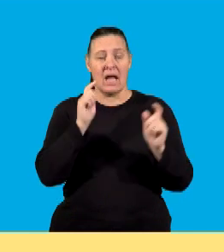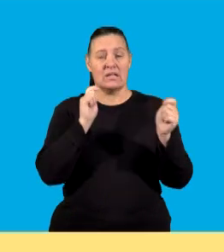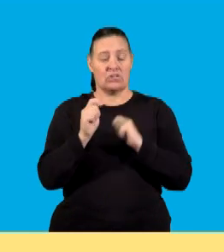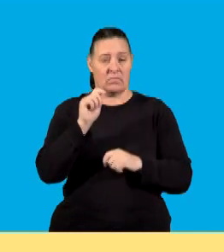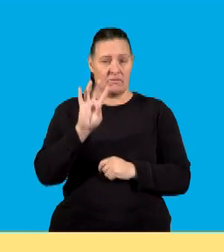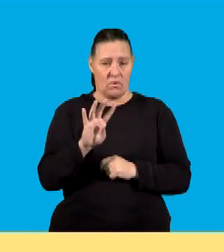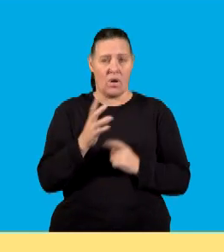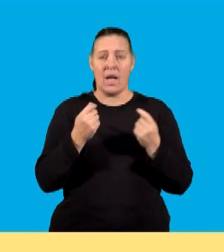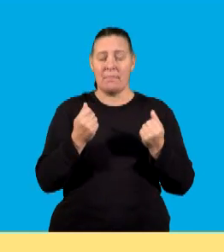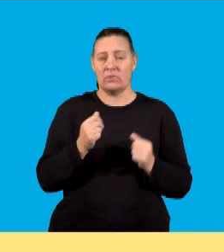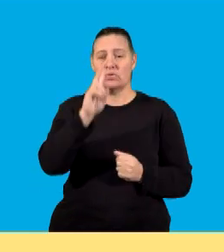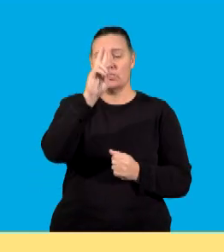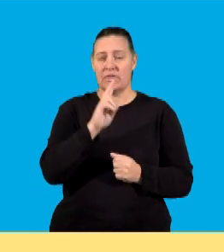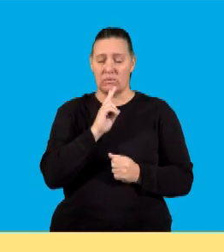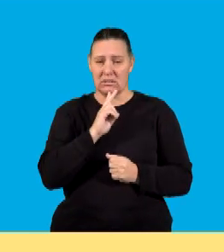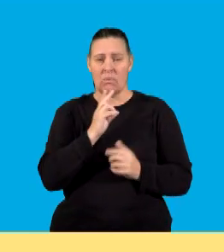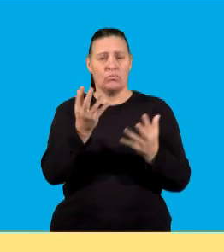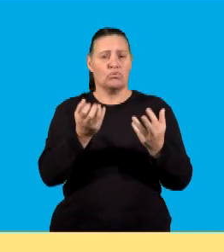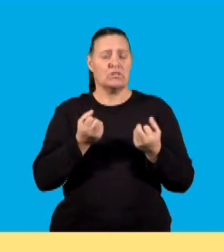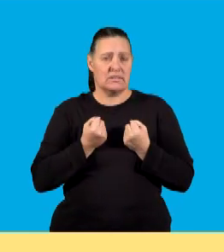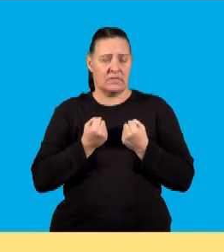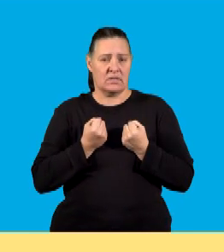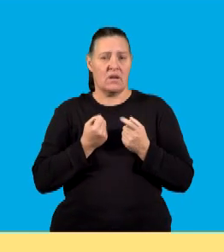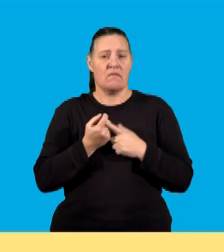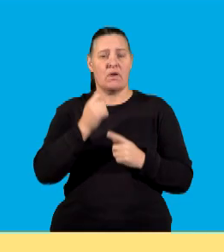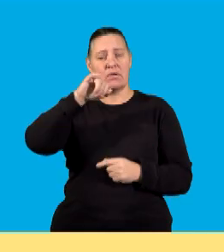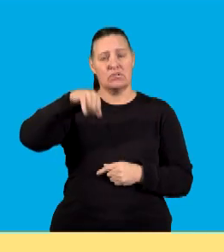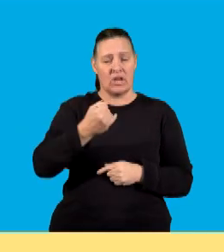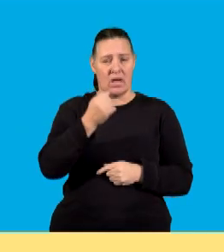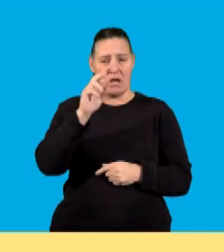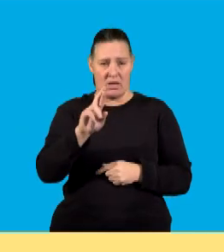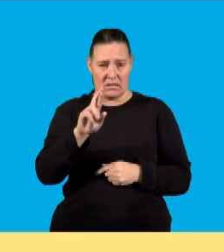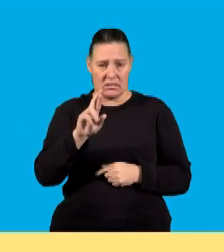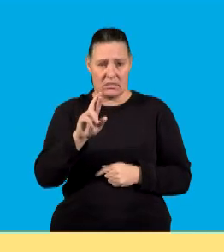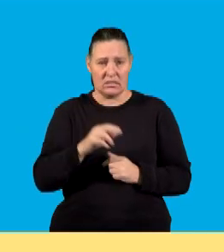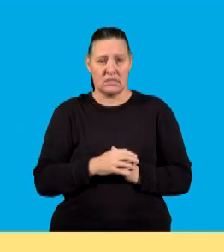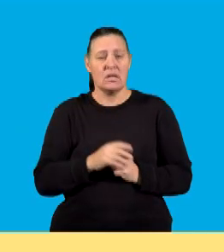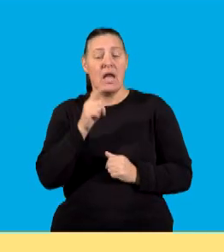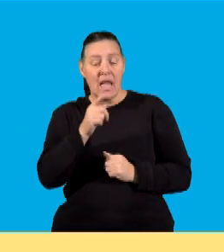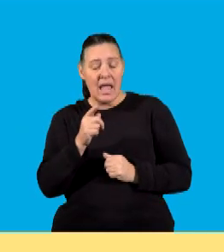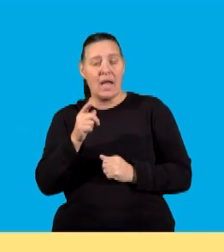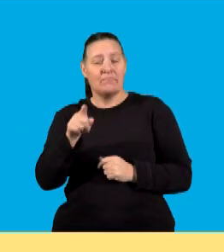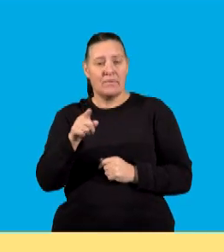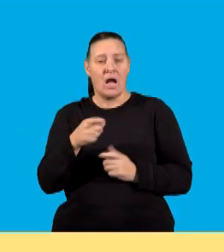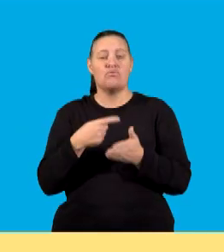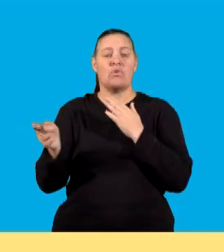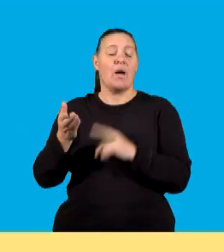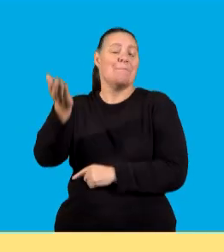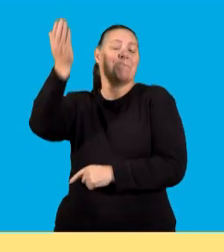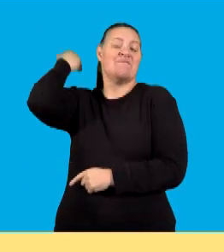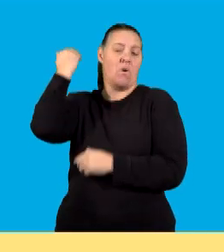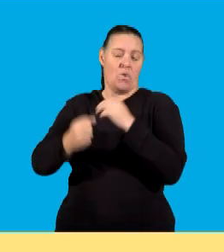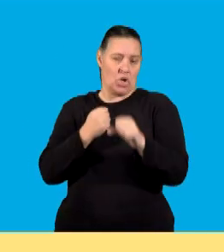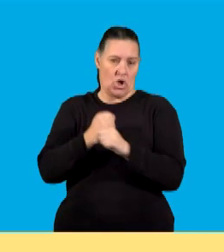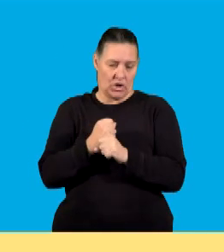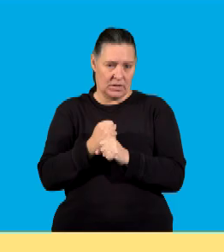Adjustment number 4. An amount of 2,000 was received from J. Alex, a debtor who was previously written off in the previous